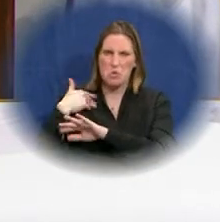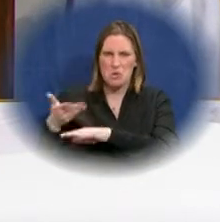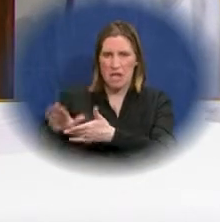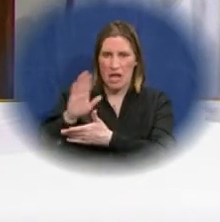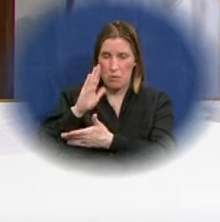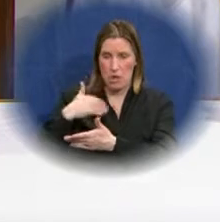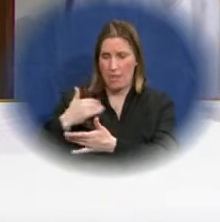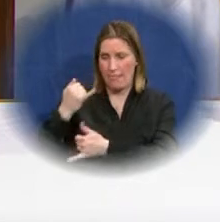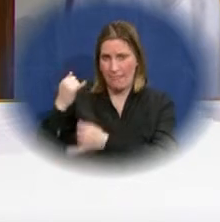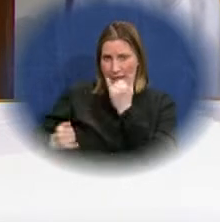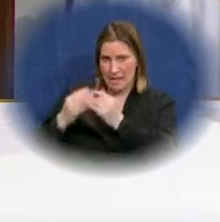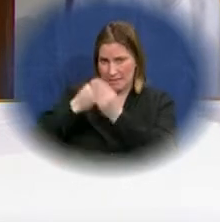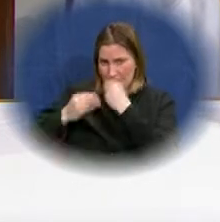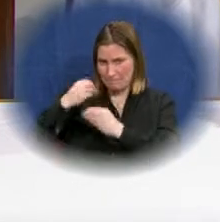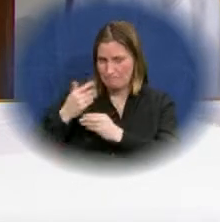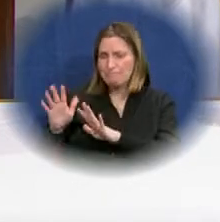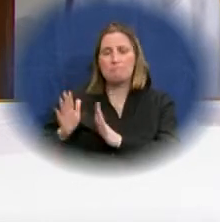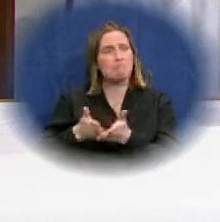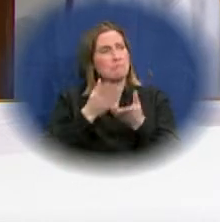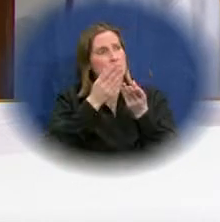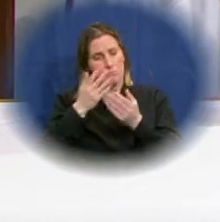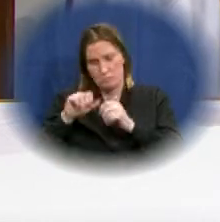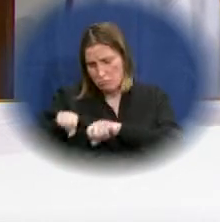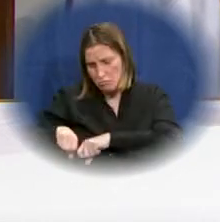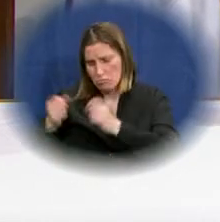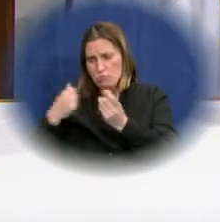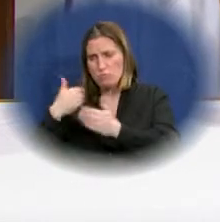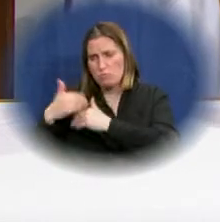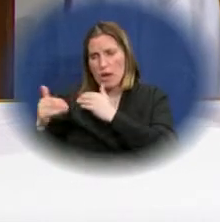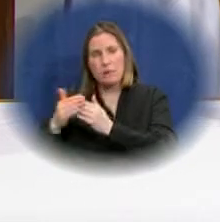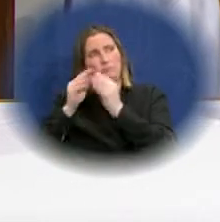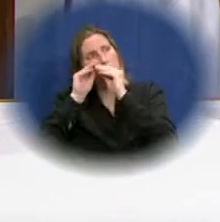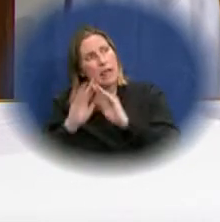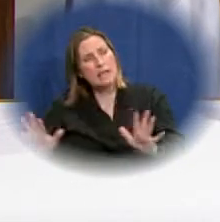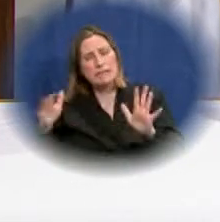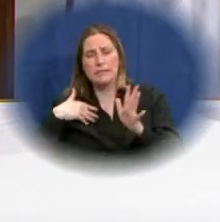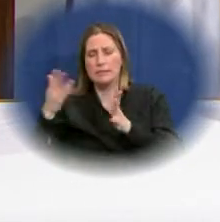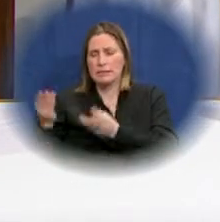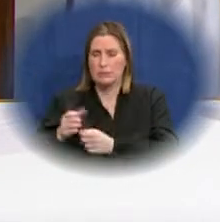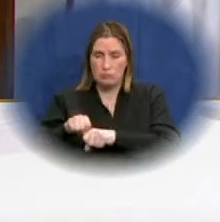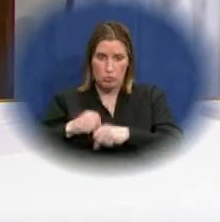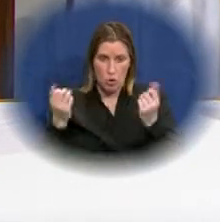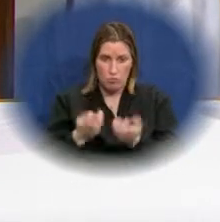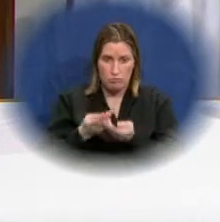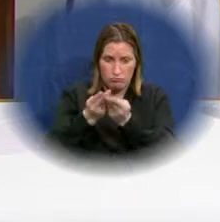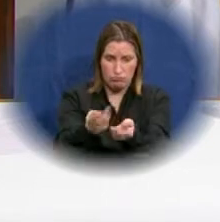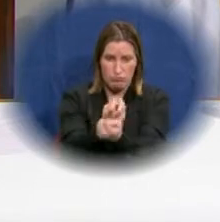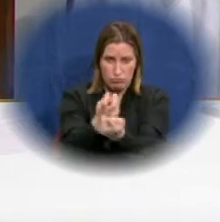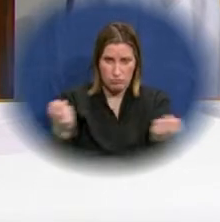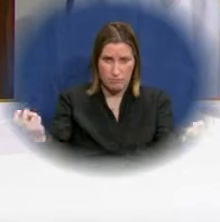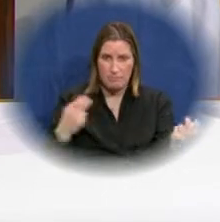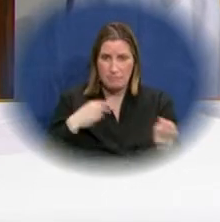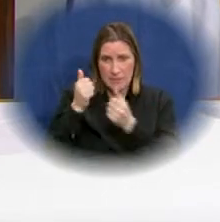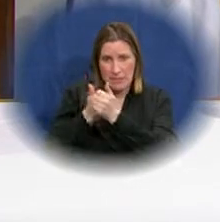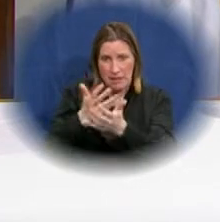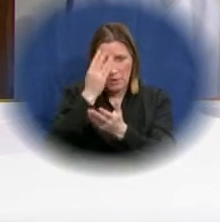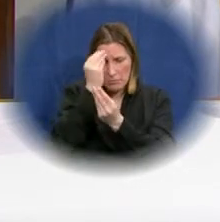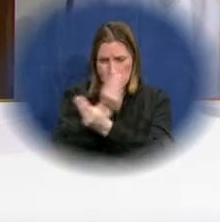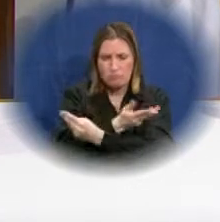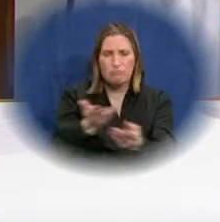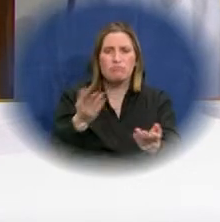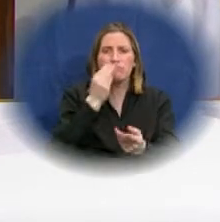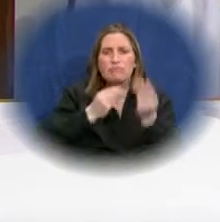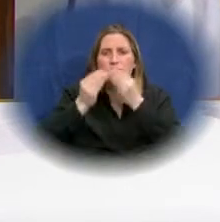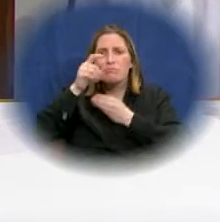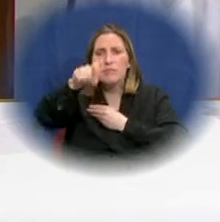Last Supper, he took bread and said the blessing. He broke the bread and gave it to his disciples, saying, "Take this, all of you, and eat of